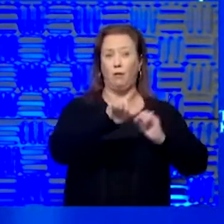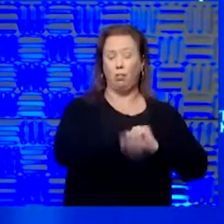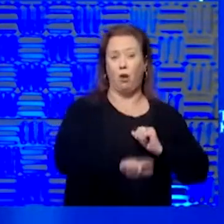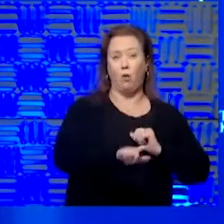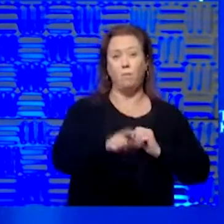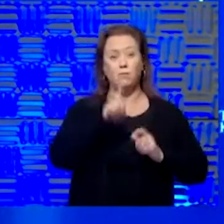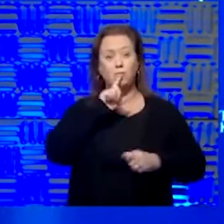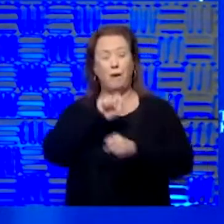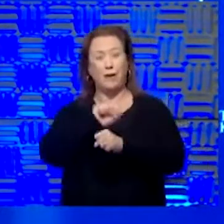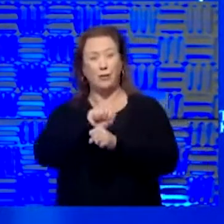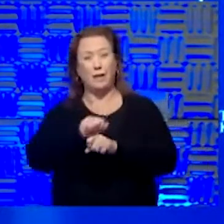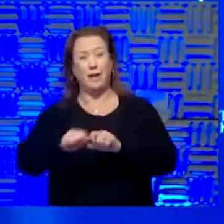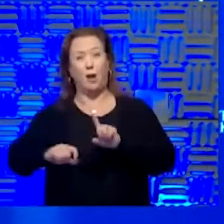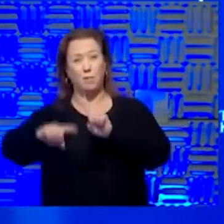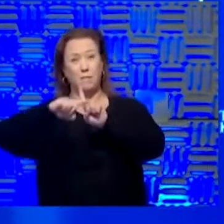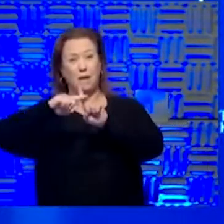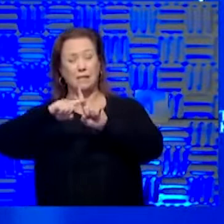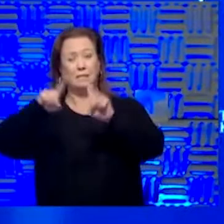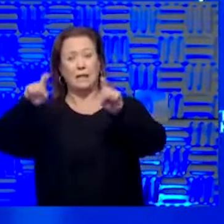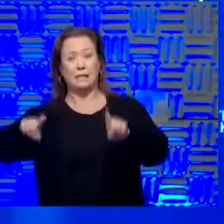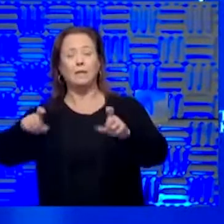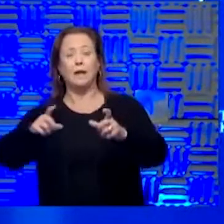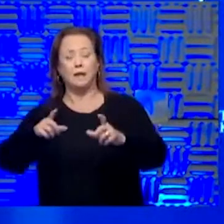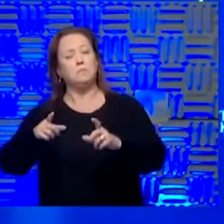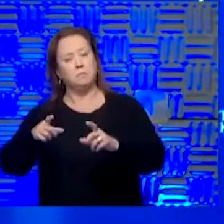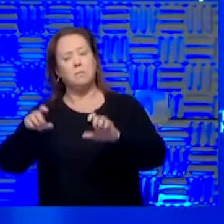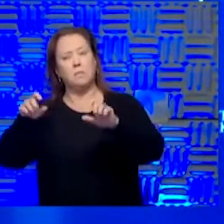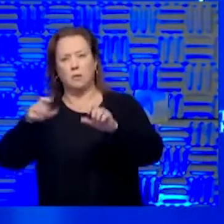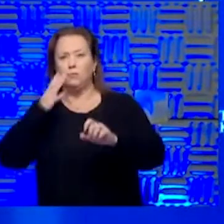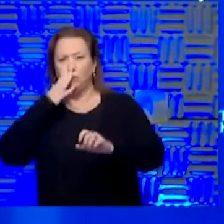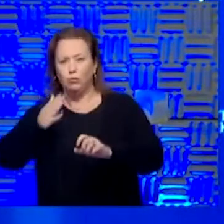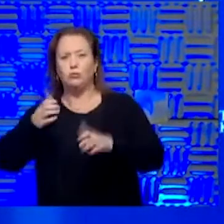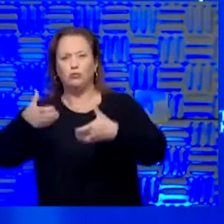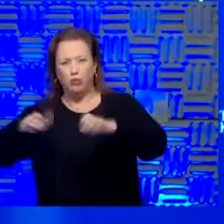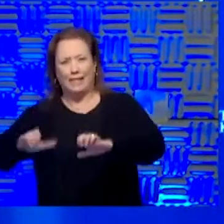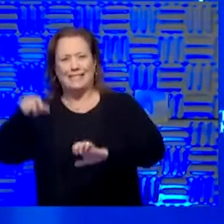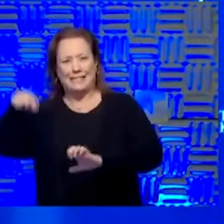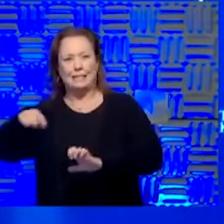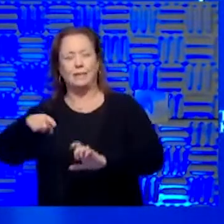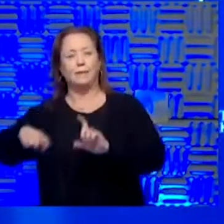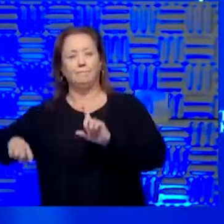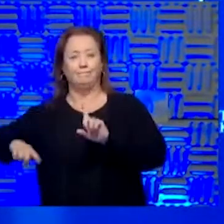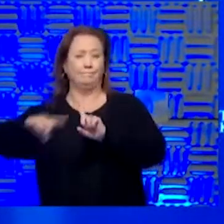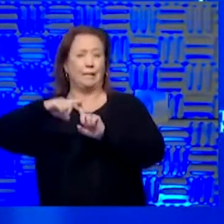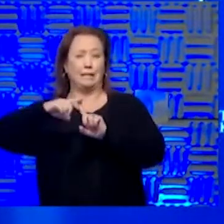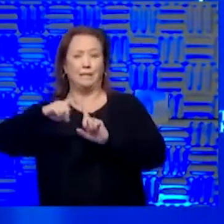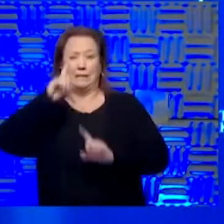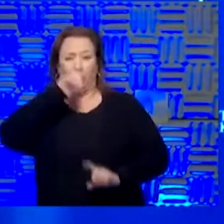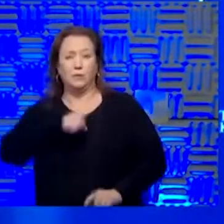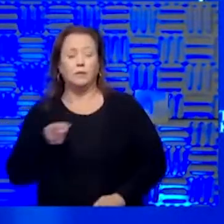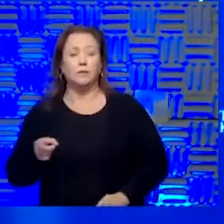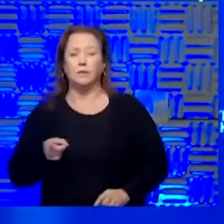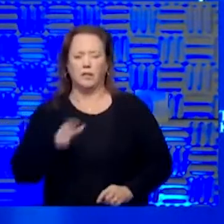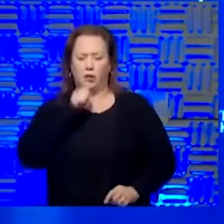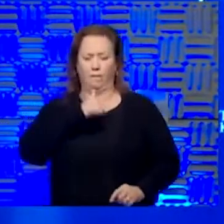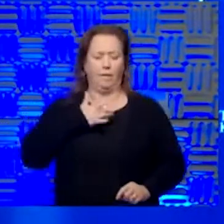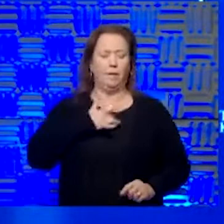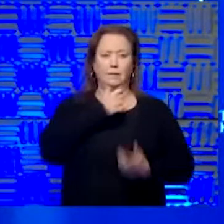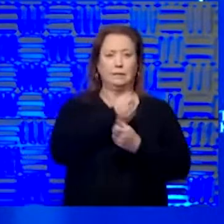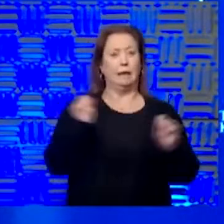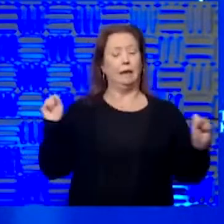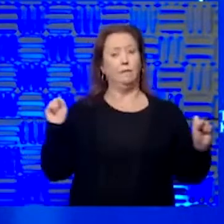positive, there's a really good chance it's a false positive. And so that doesn't help you, and it may give you the sense of security that